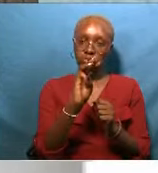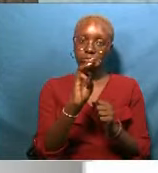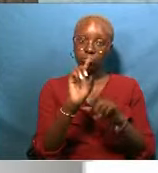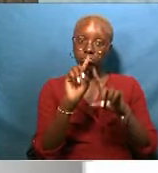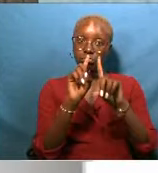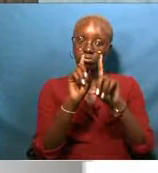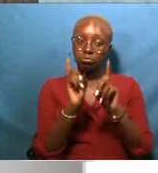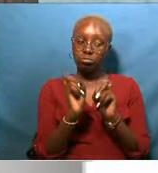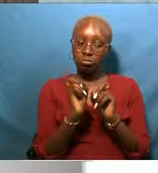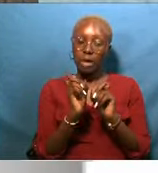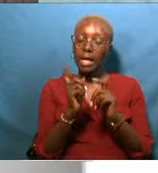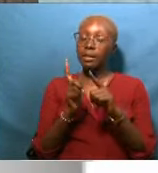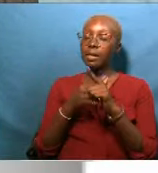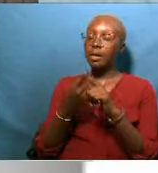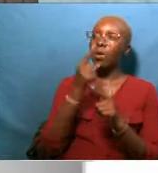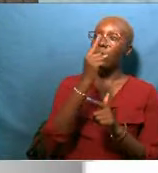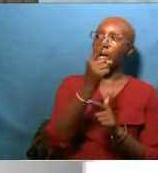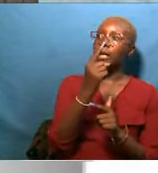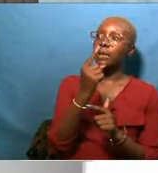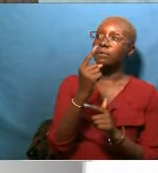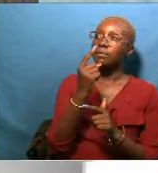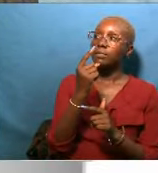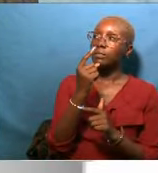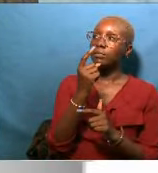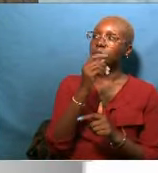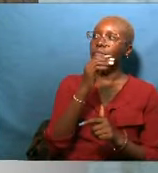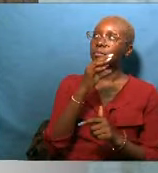asked, daddy, what a silly question.